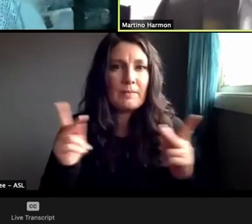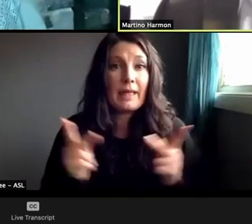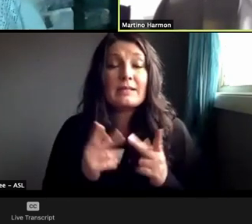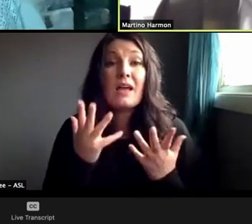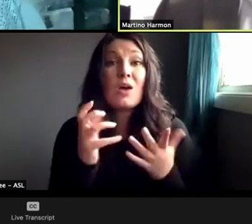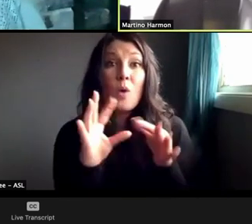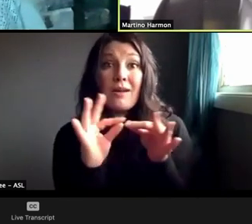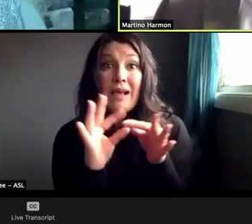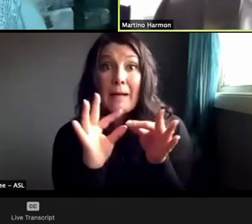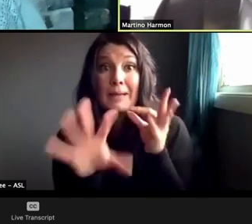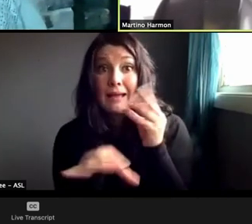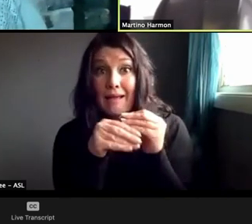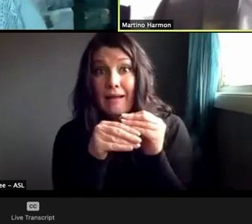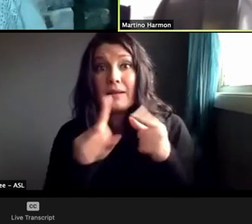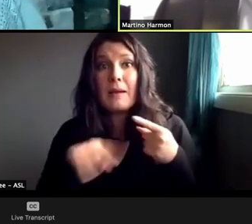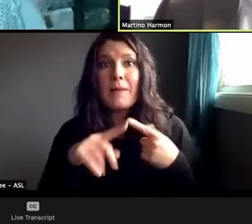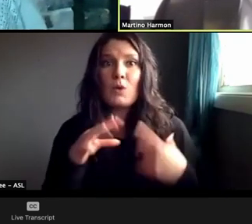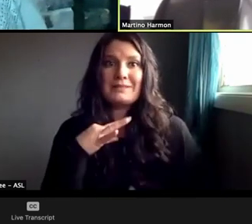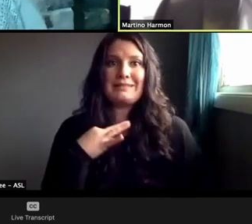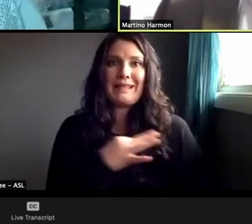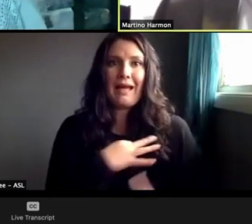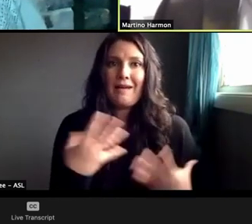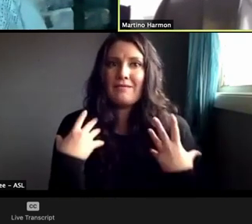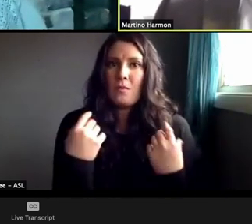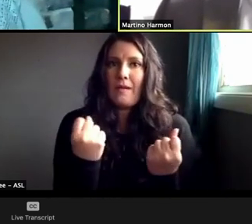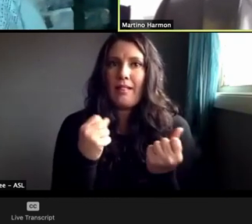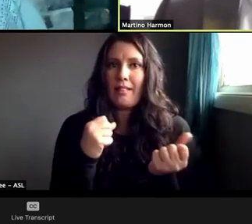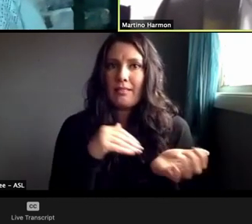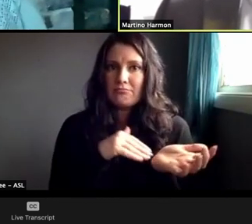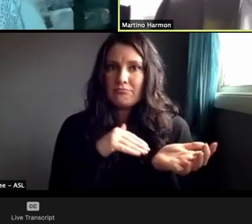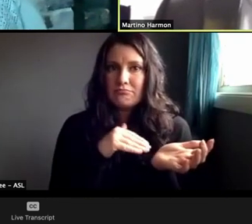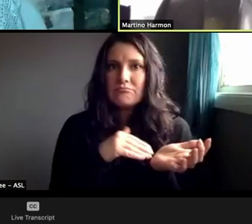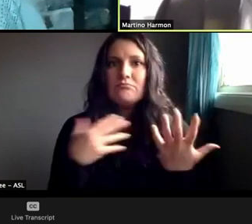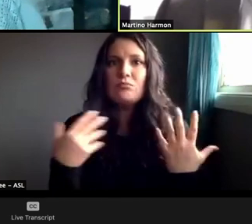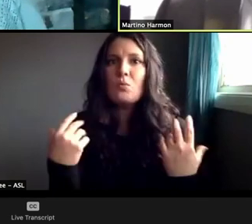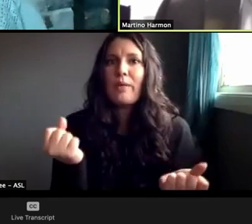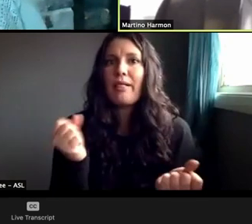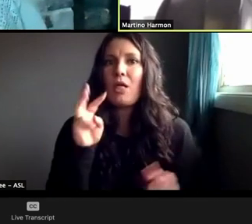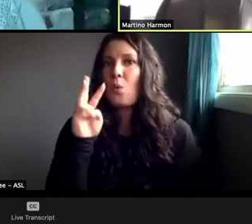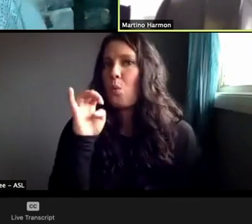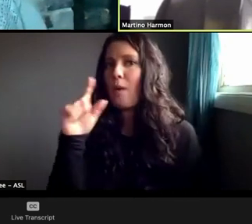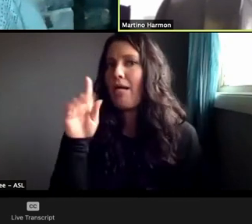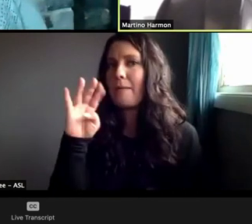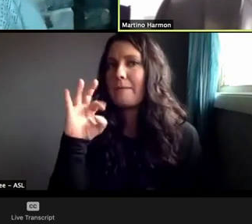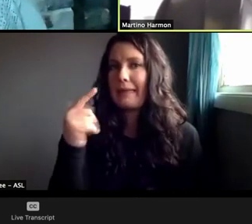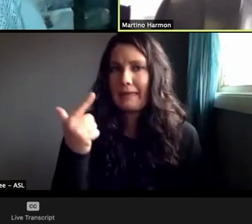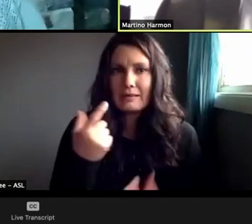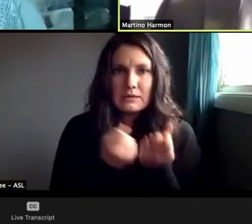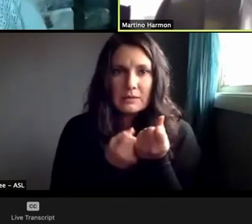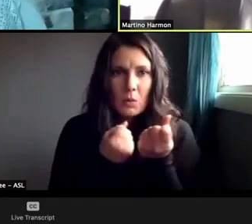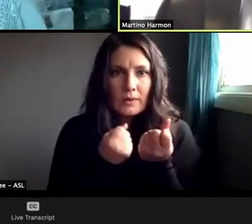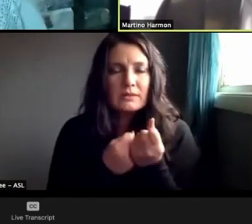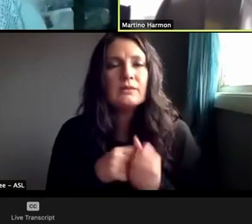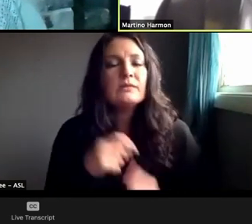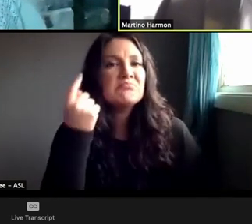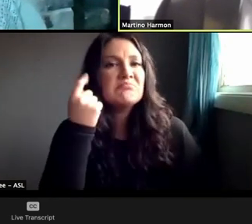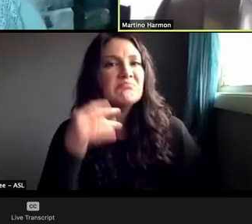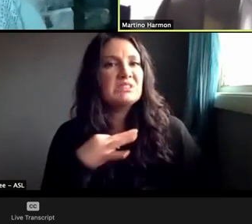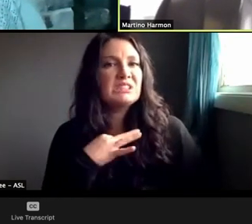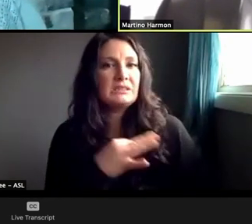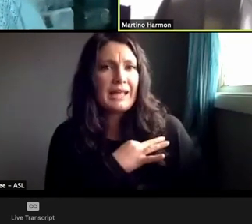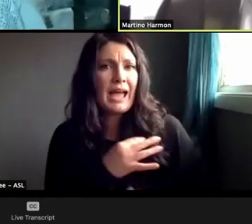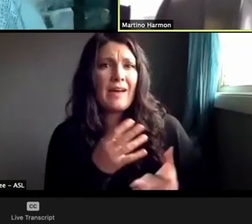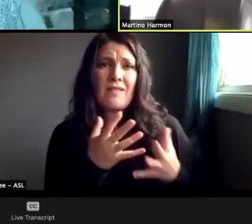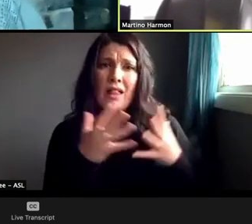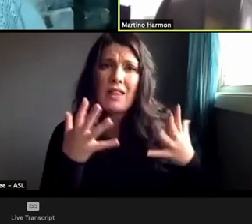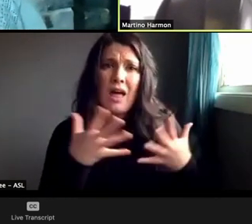and support. I recognize that in student life, we spend a lot of time working with students on their wellness, but I'm